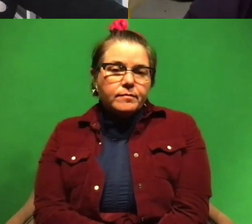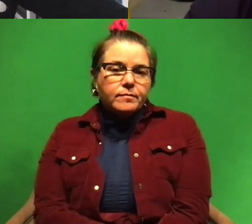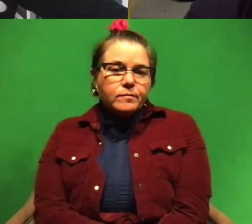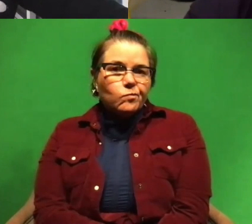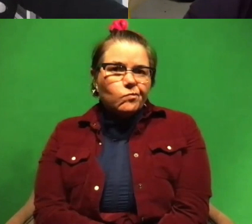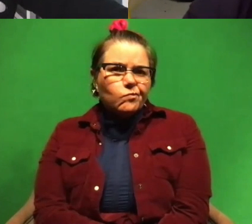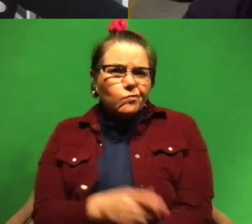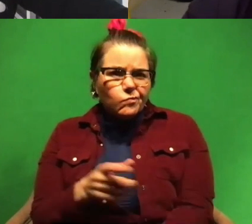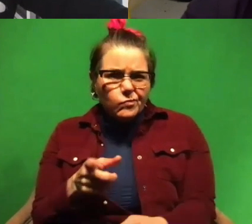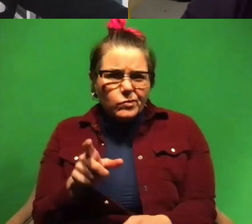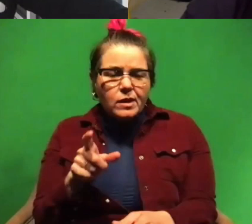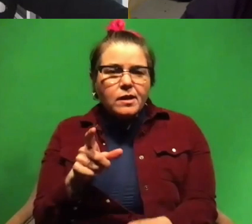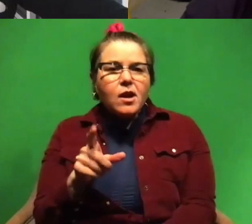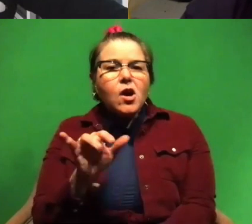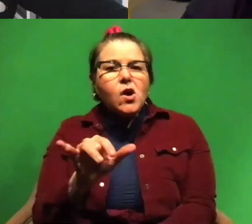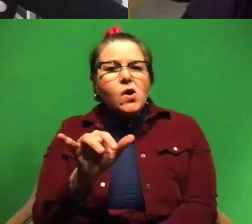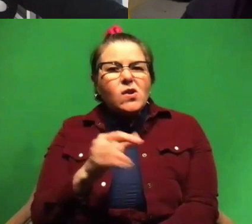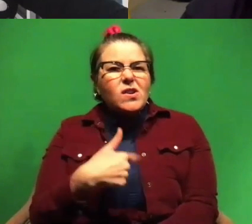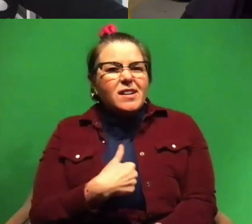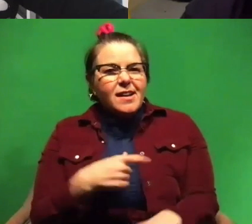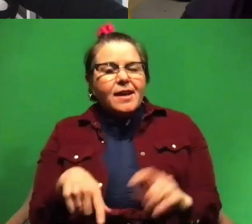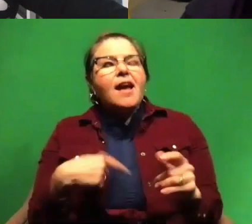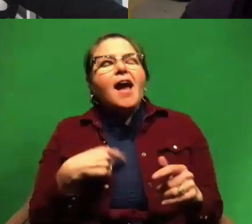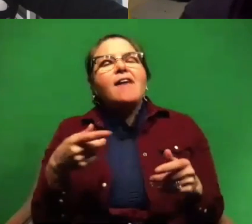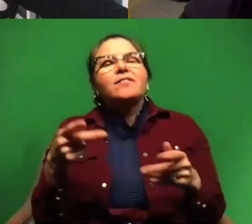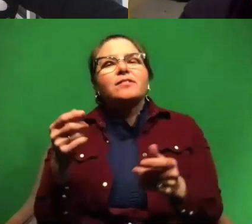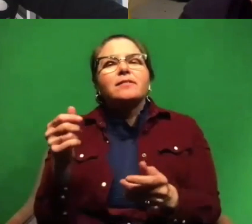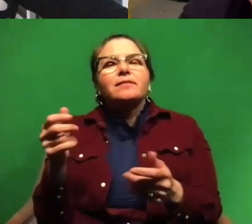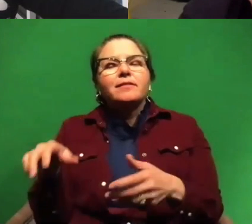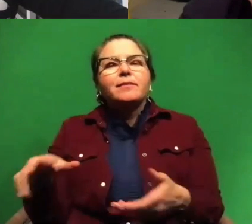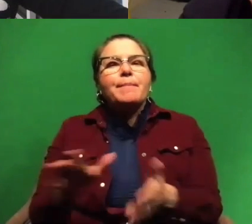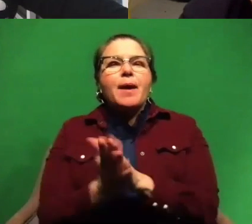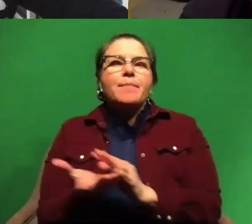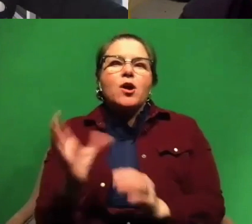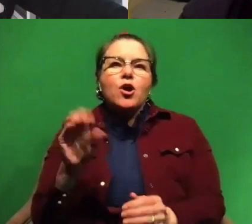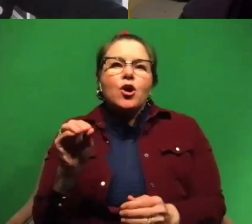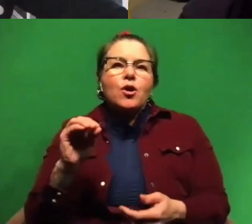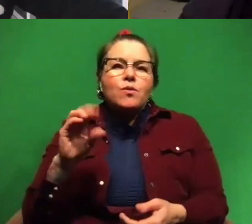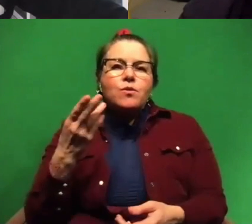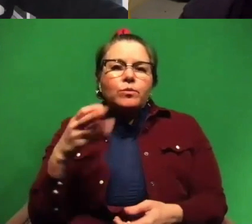It says host disabled attendee screeching. I'll make you a co-host. One sec. Okay.